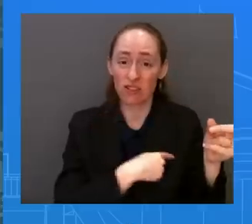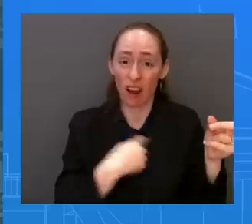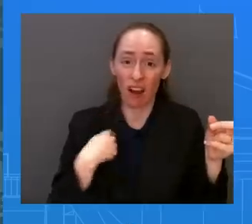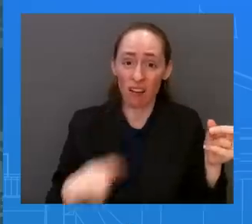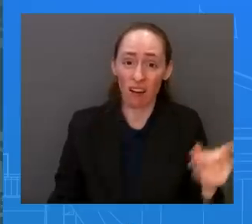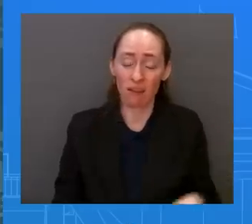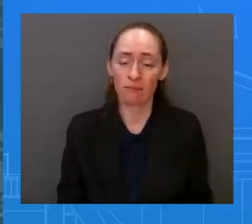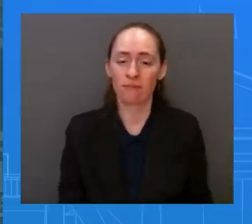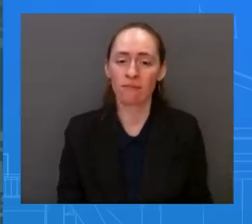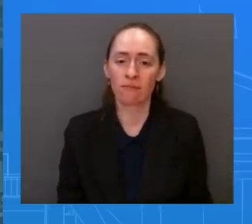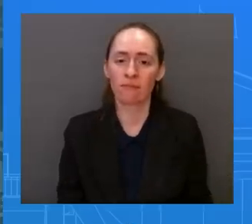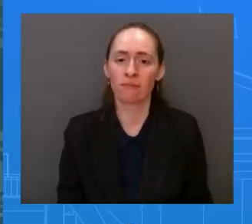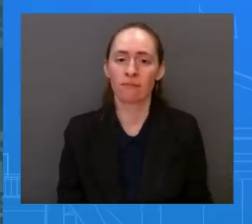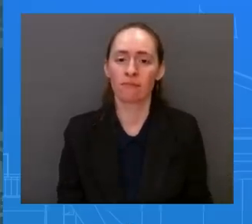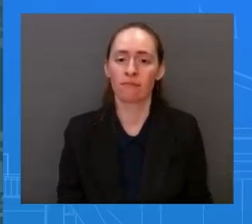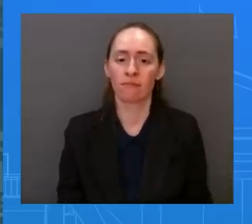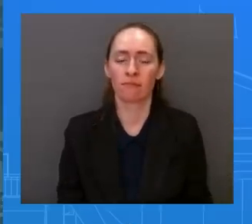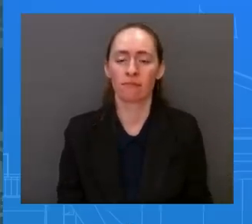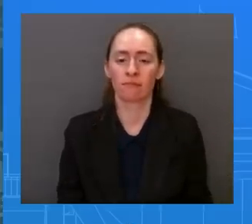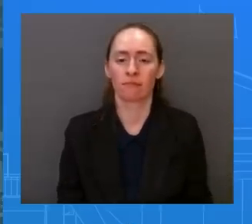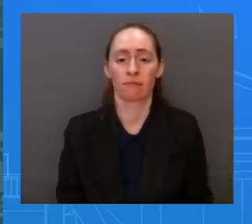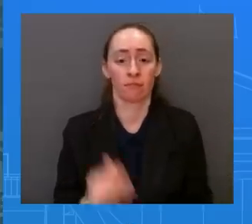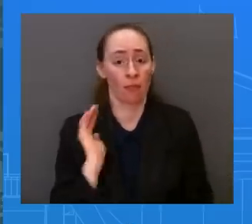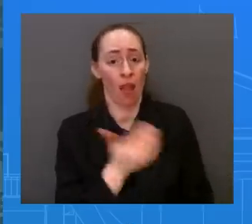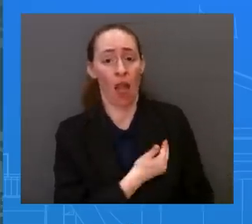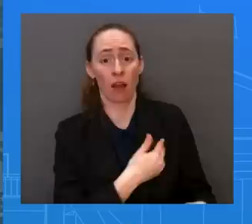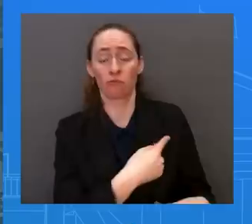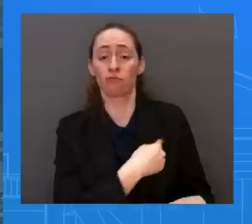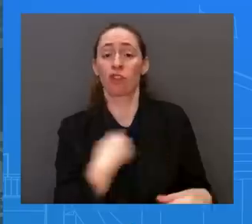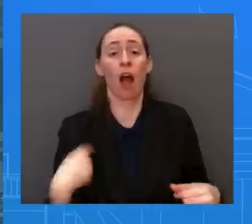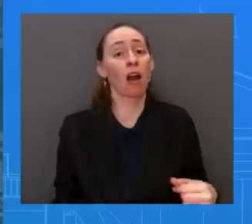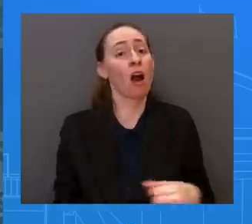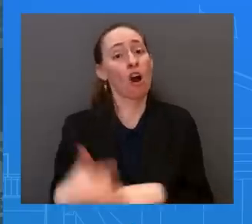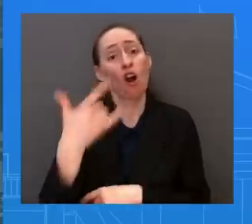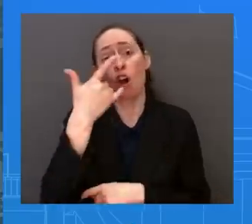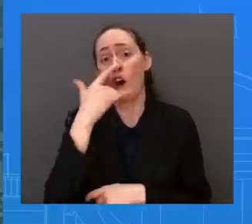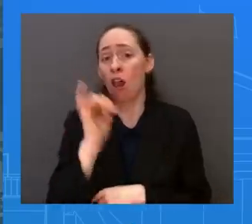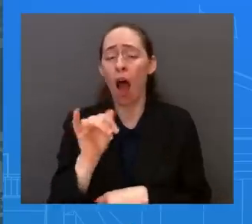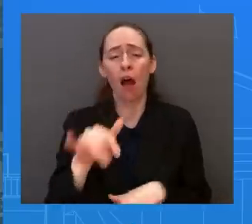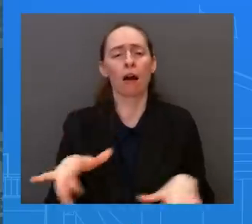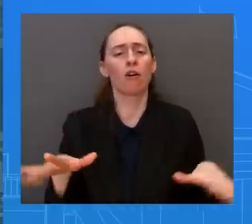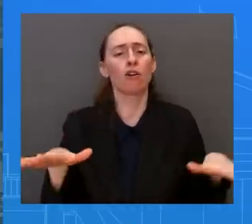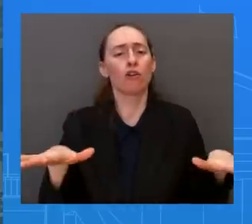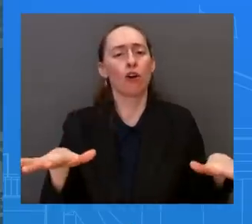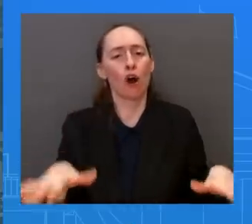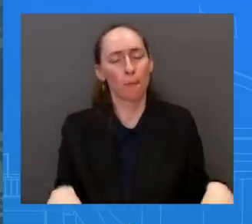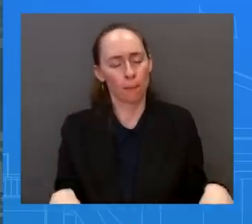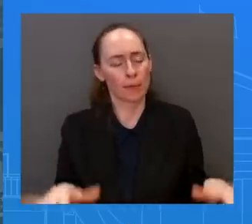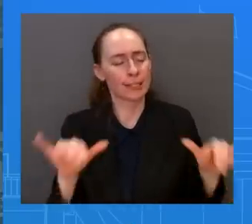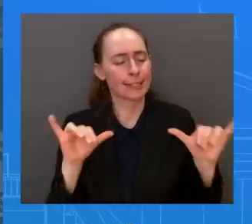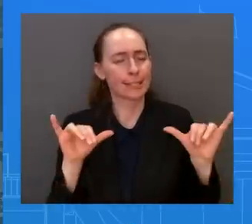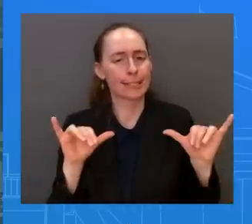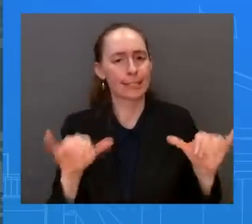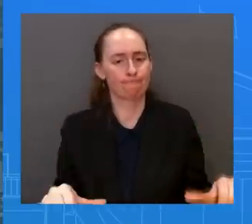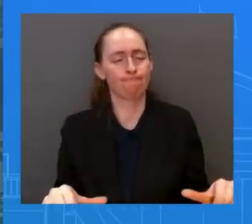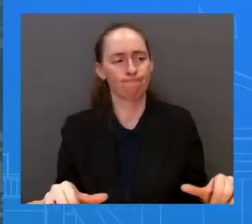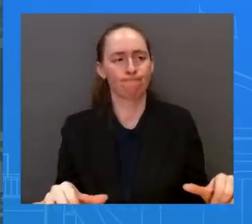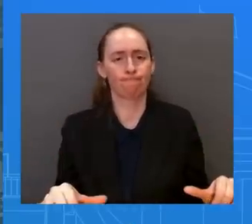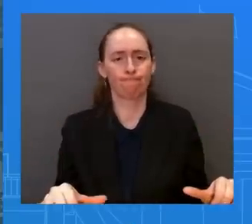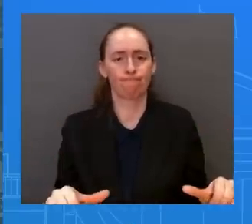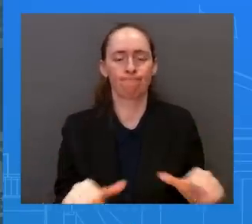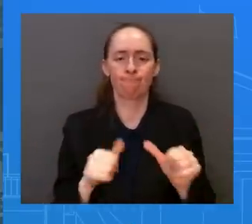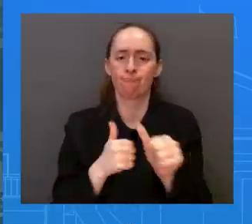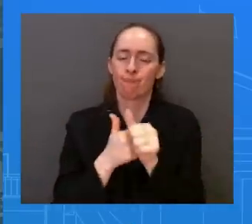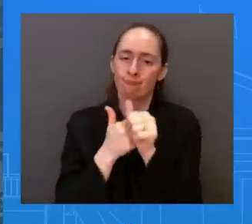resolute, and practical. That is not going to change on how we're going to move forward with our relationship with China, with our diplomatic